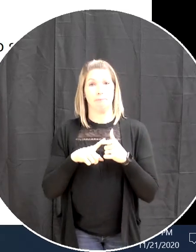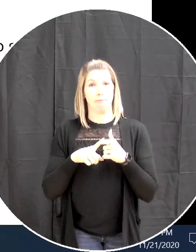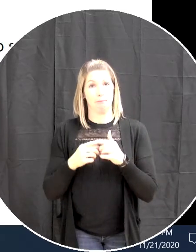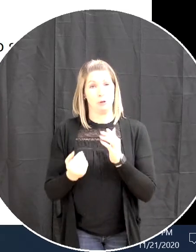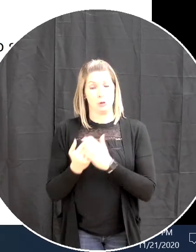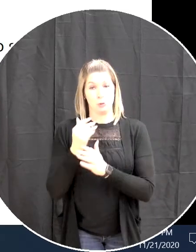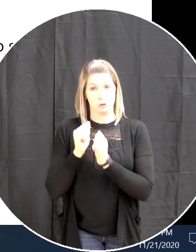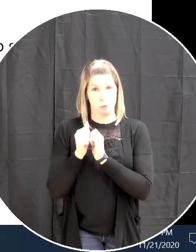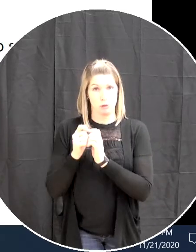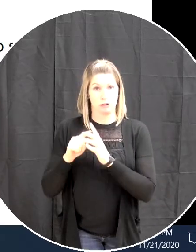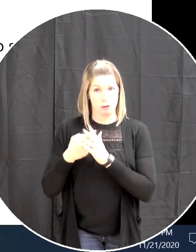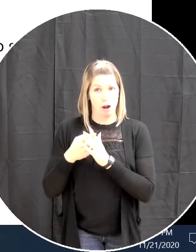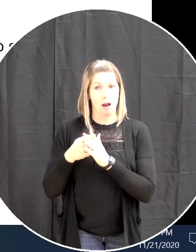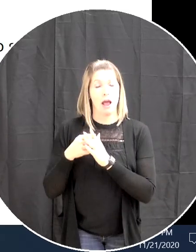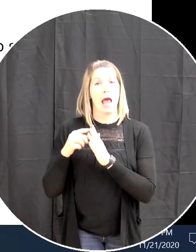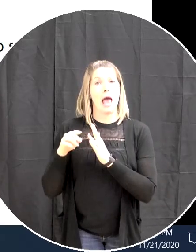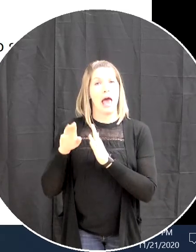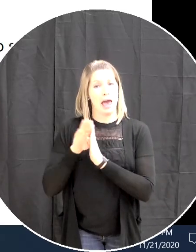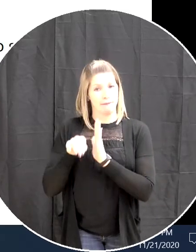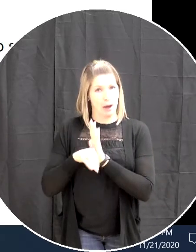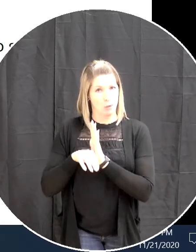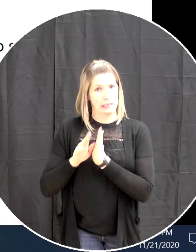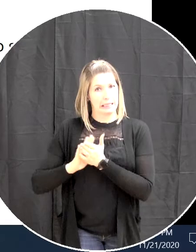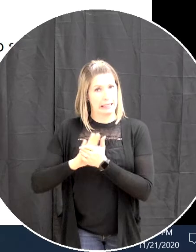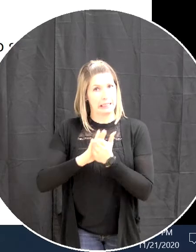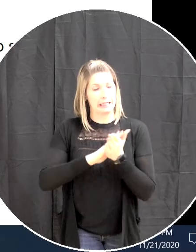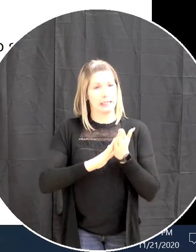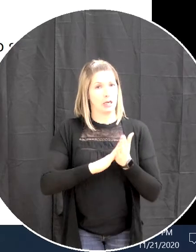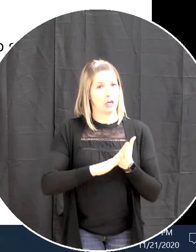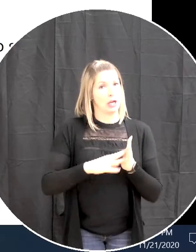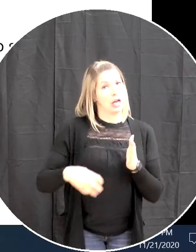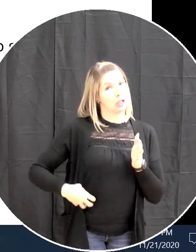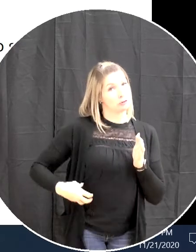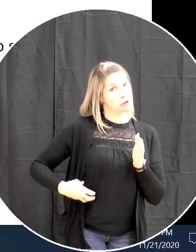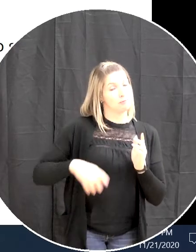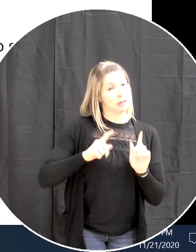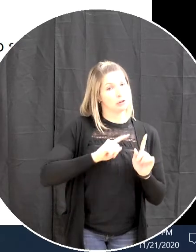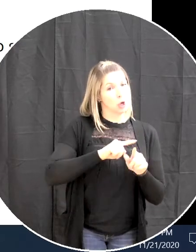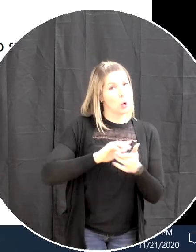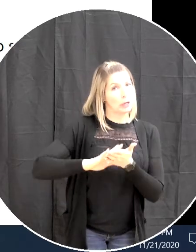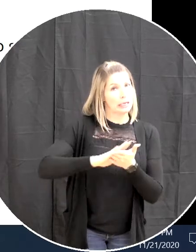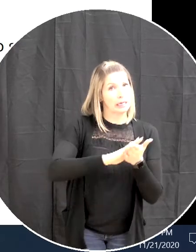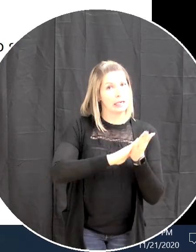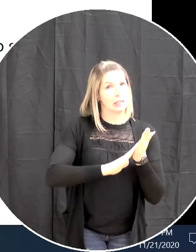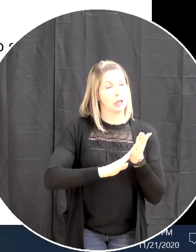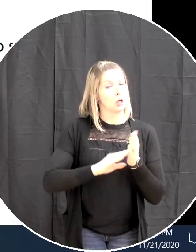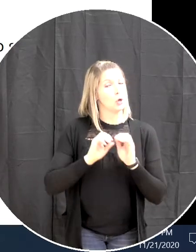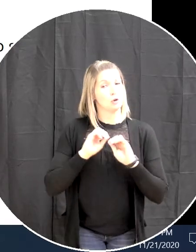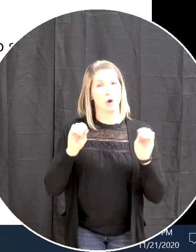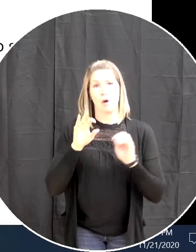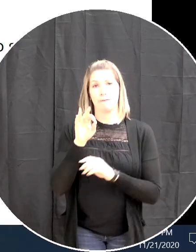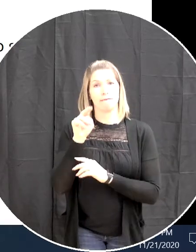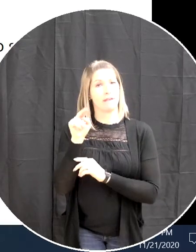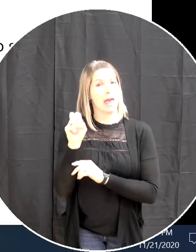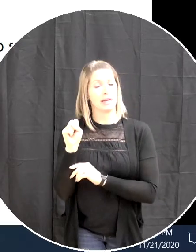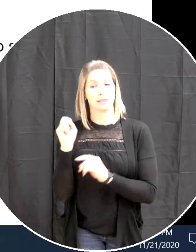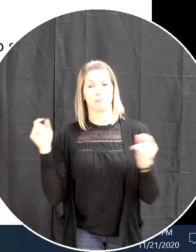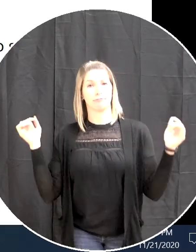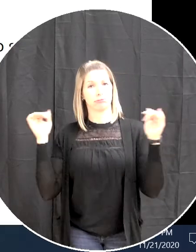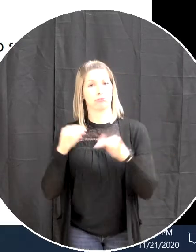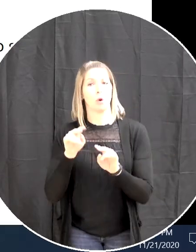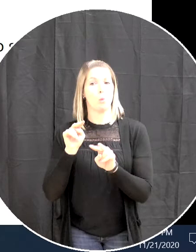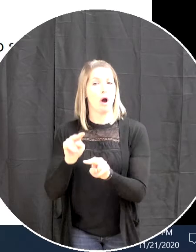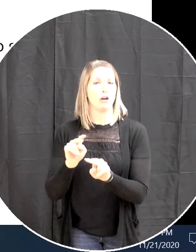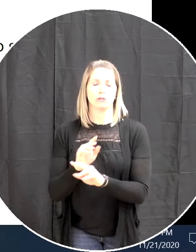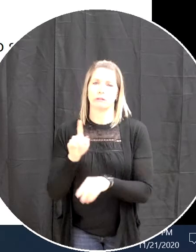So we're taking a cautious, measured approach. We feel at this time that community use would be going a bit too far. We want